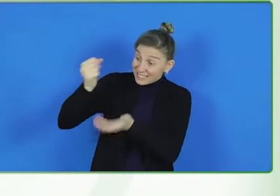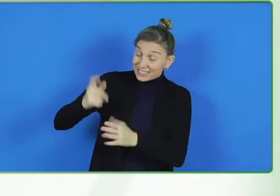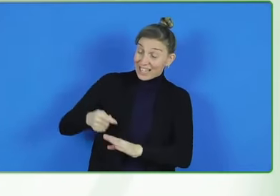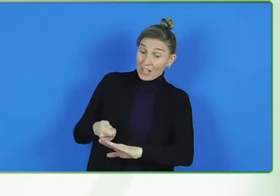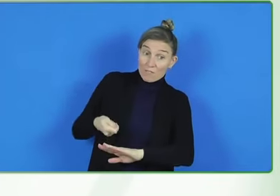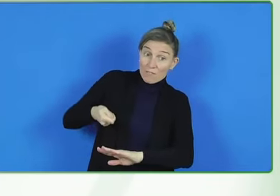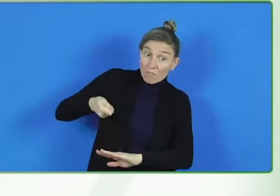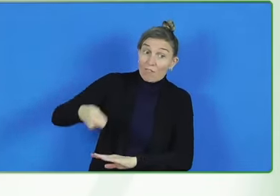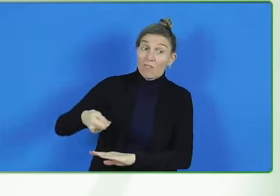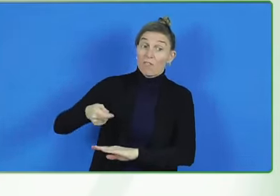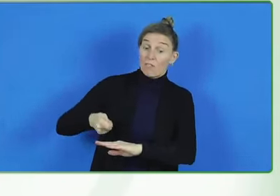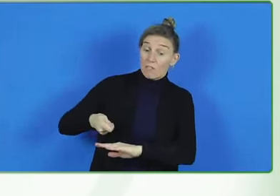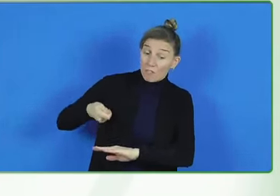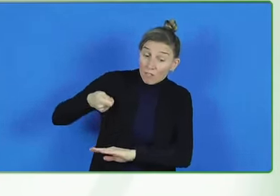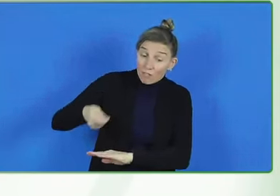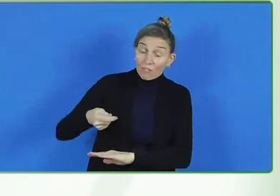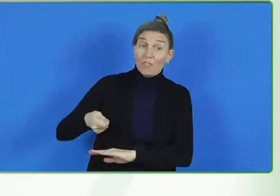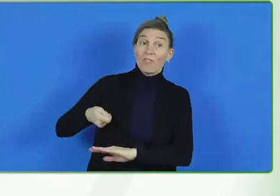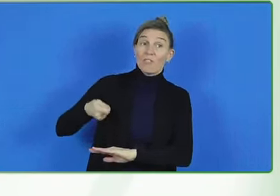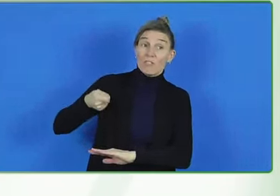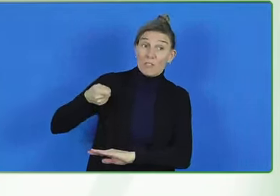the